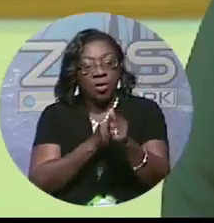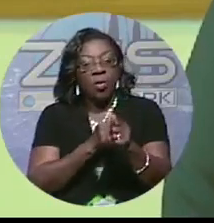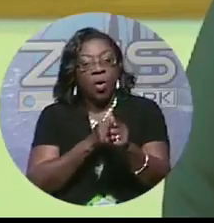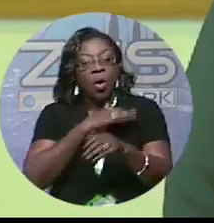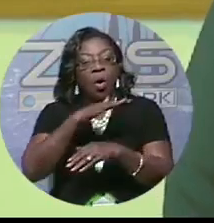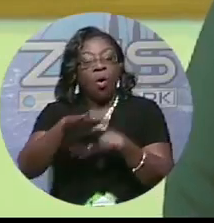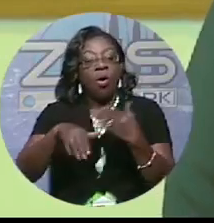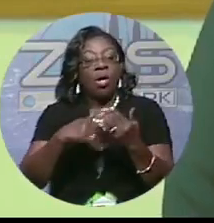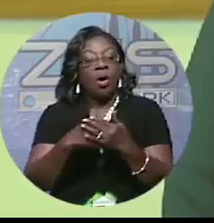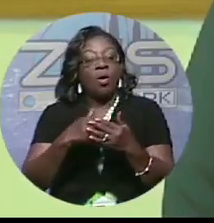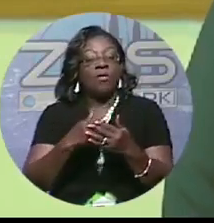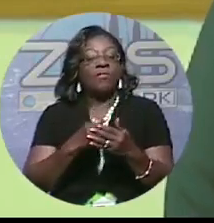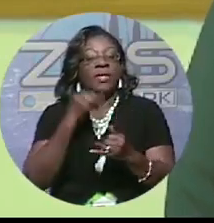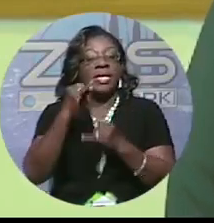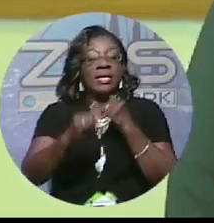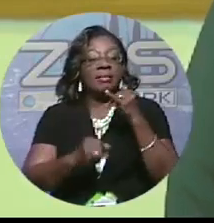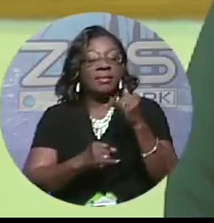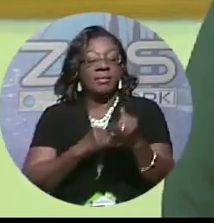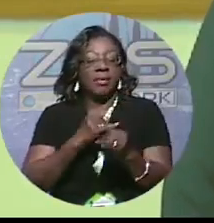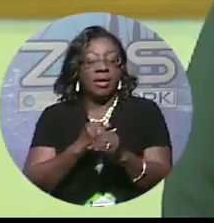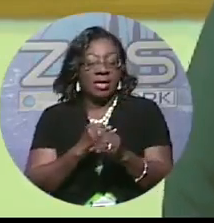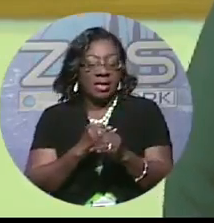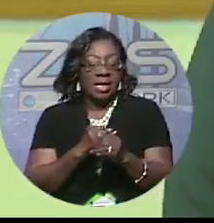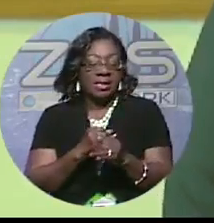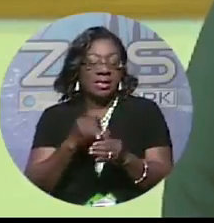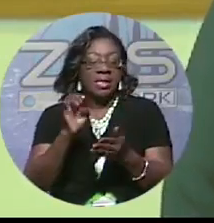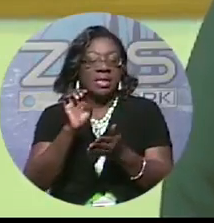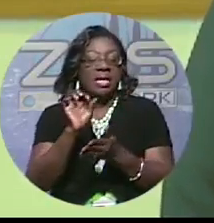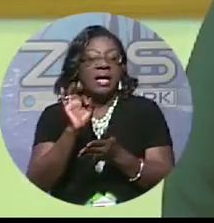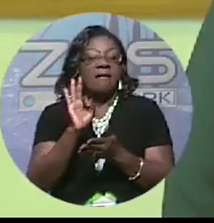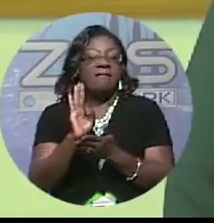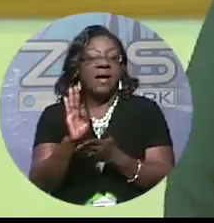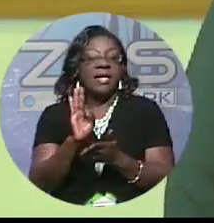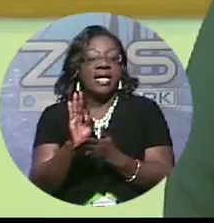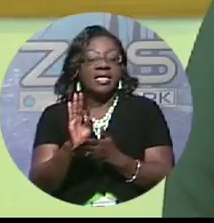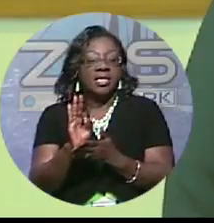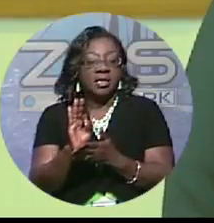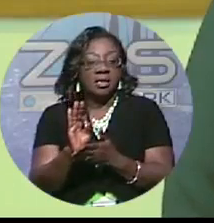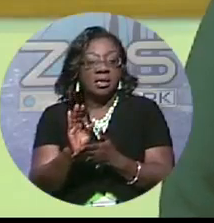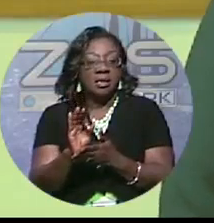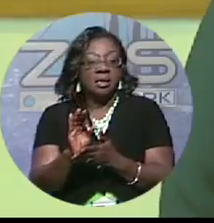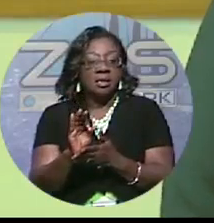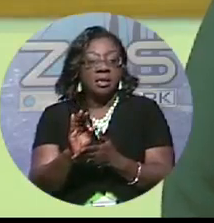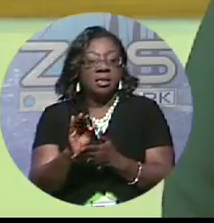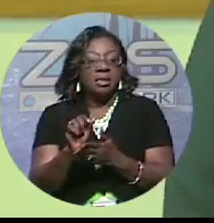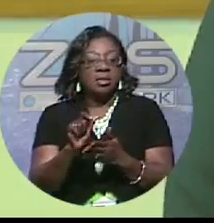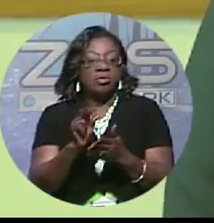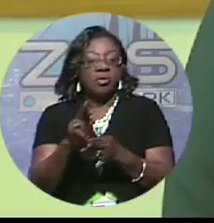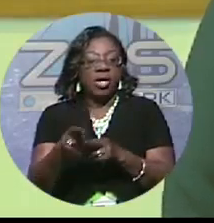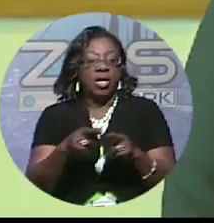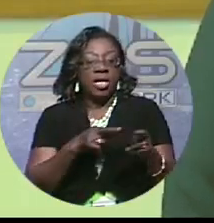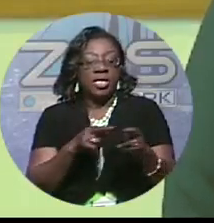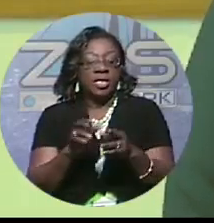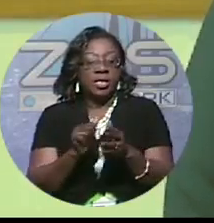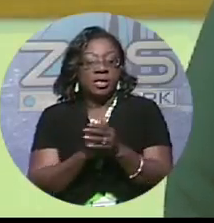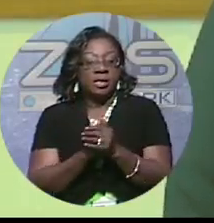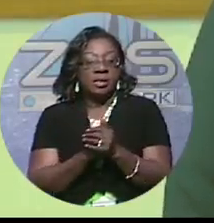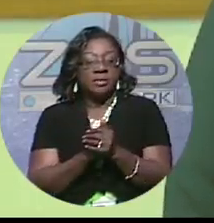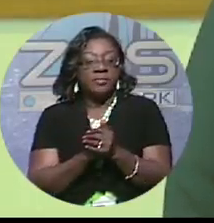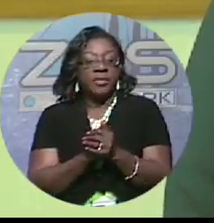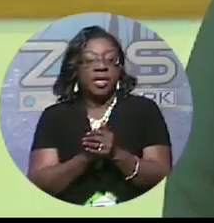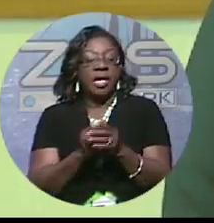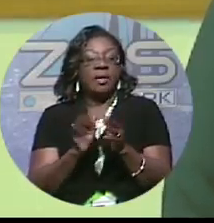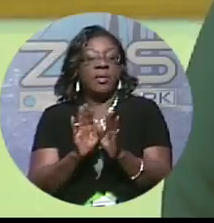Economic Cooperation and Development, better known as the OECD, Global Forum on Transparency